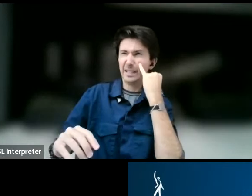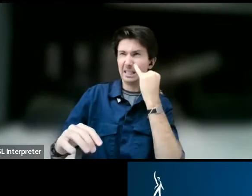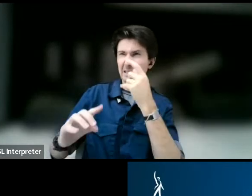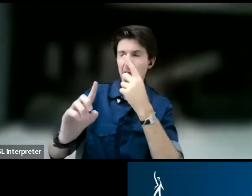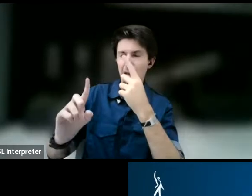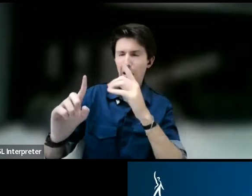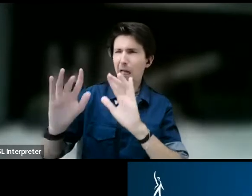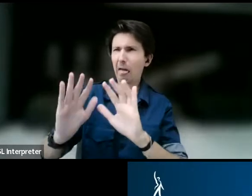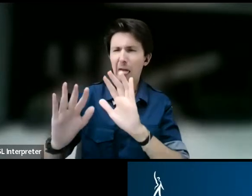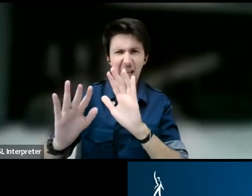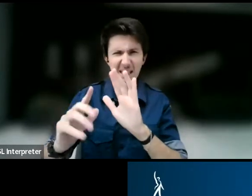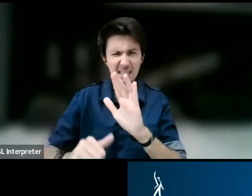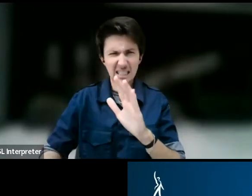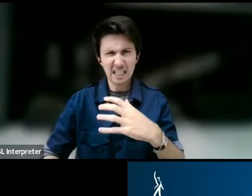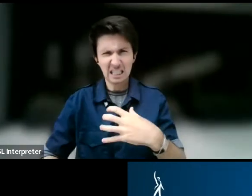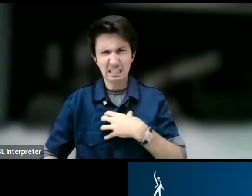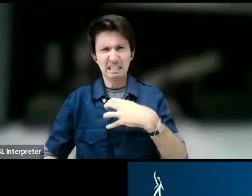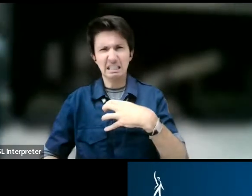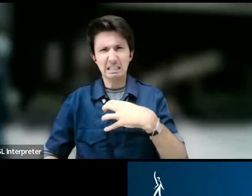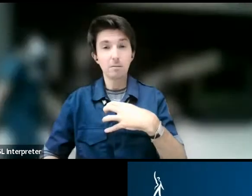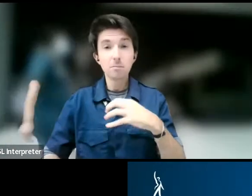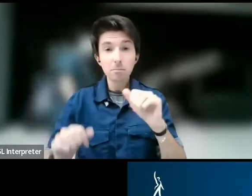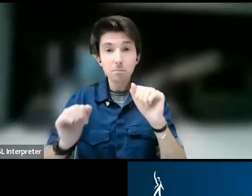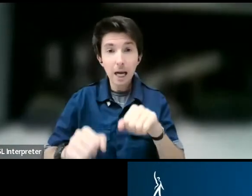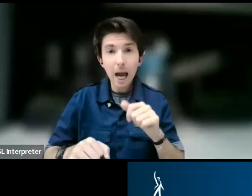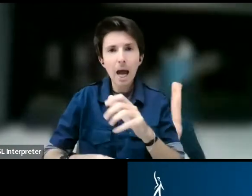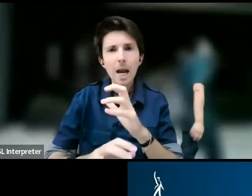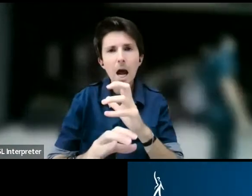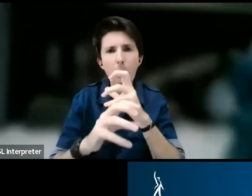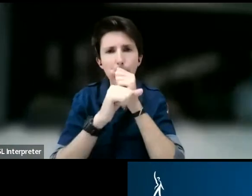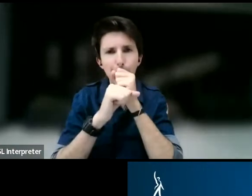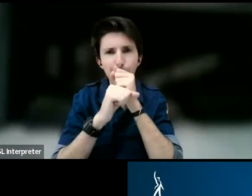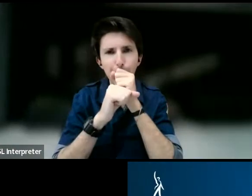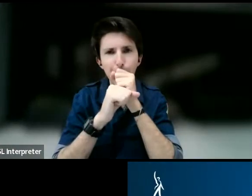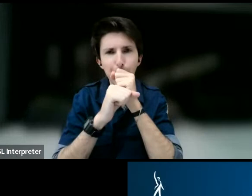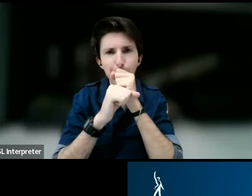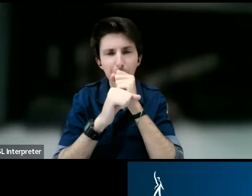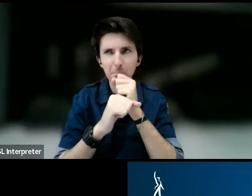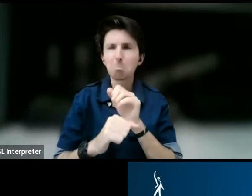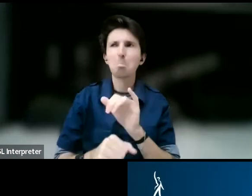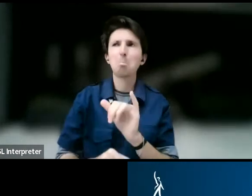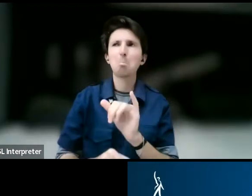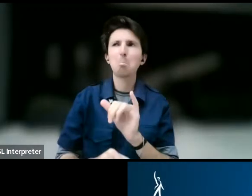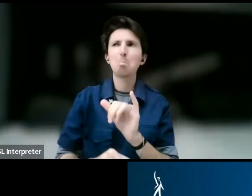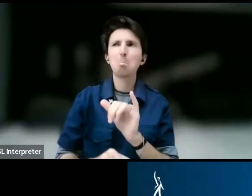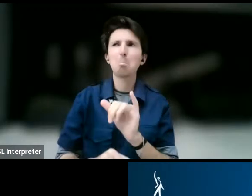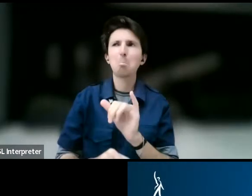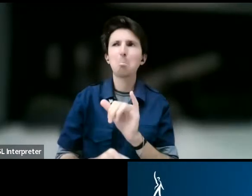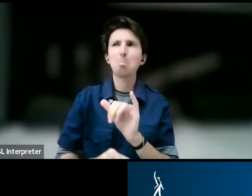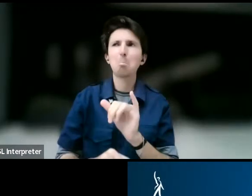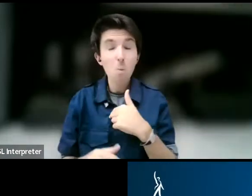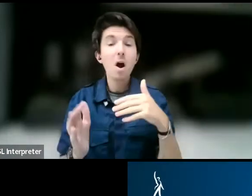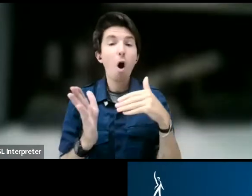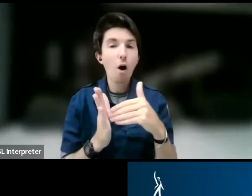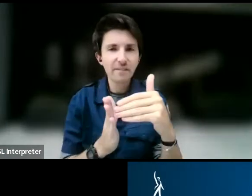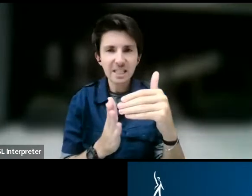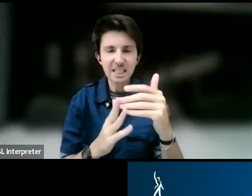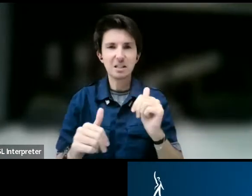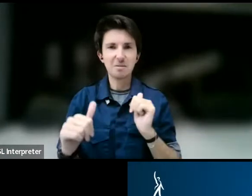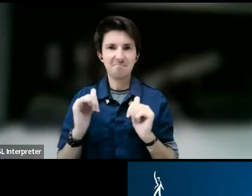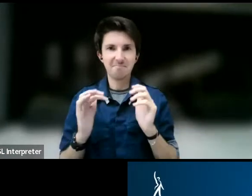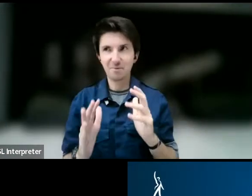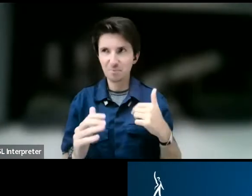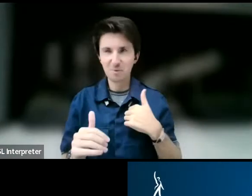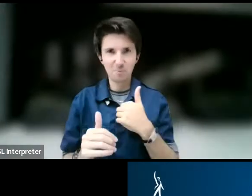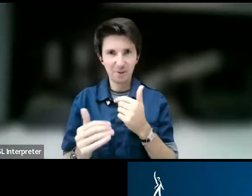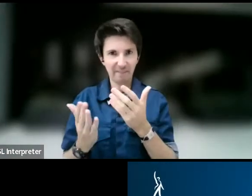versed in these kinds of challenges. And I know as performers, we often we're there to help. We're there in service. We don't